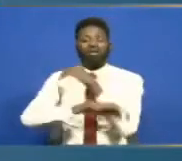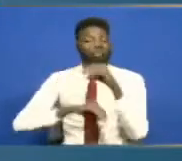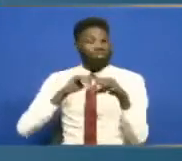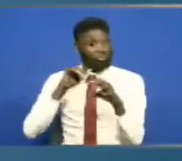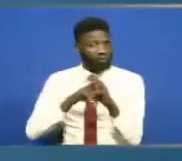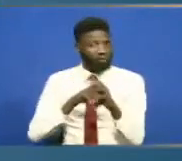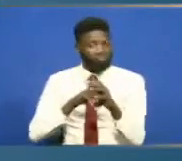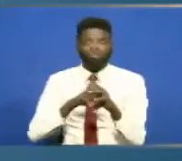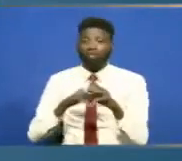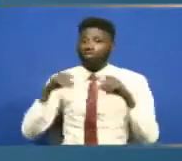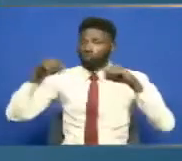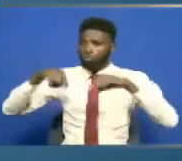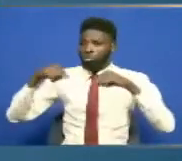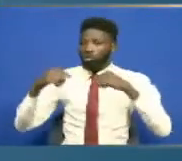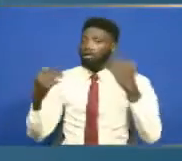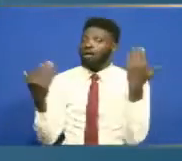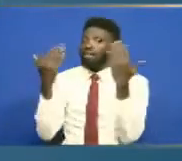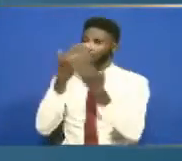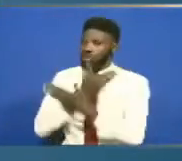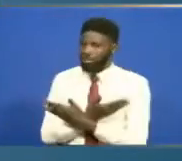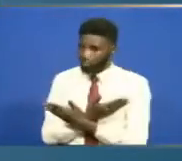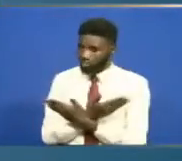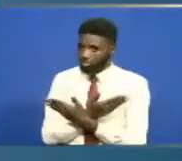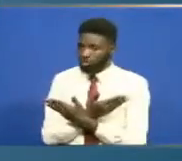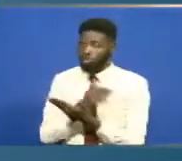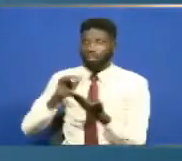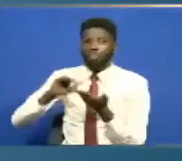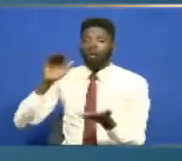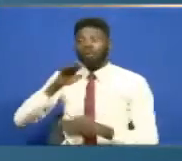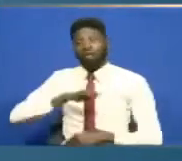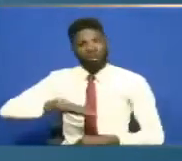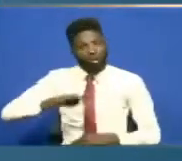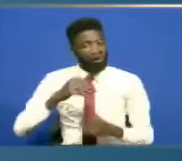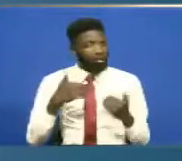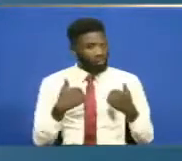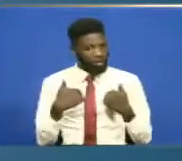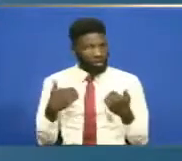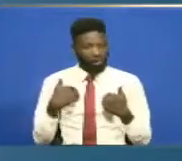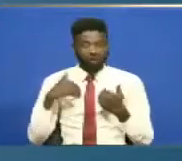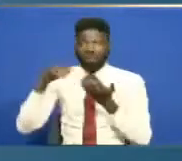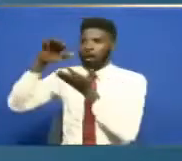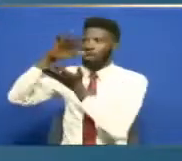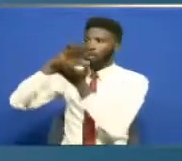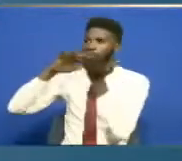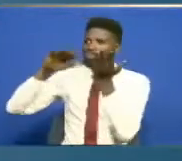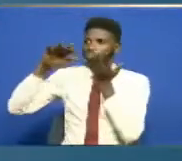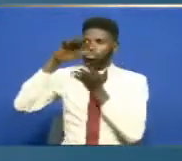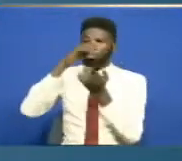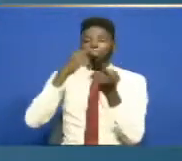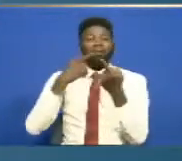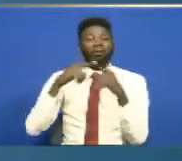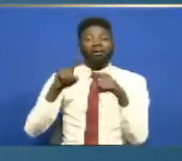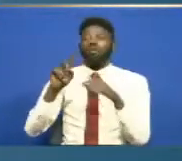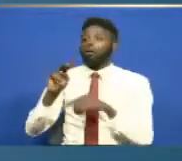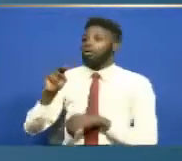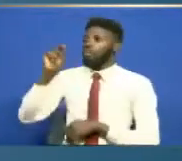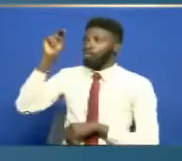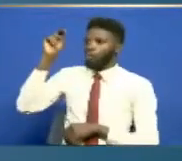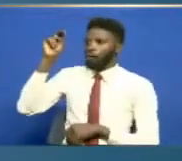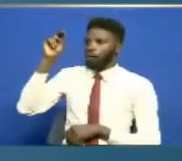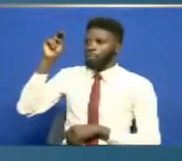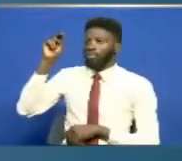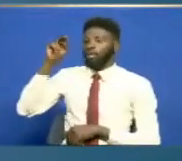as tonight, most parts of the country have been covered with partly cloudy conditions, but the northern parts of the country